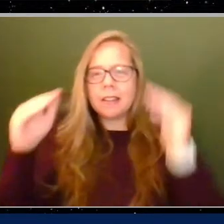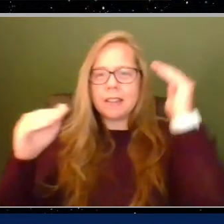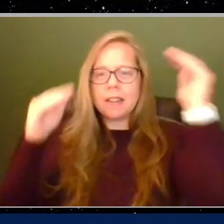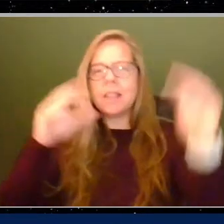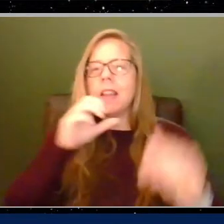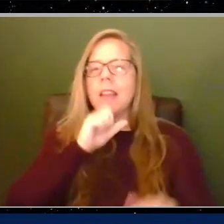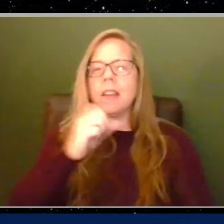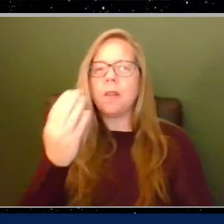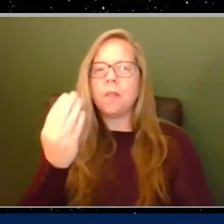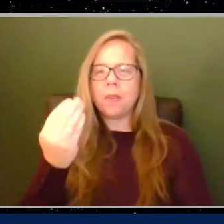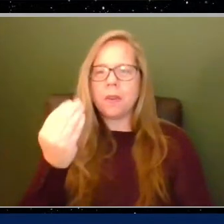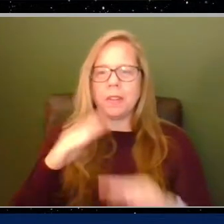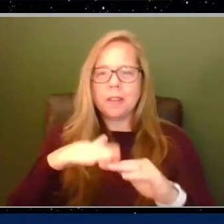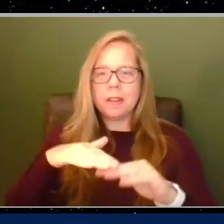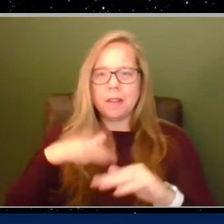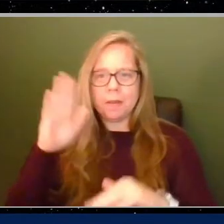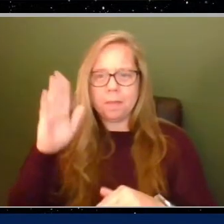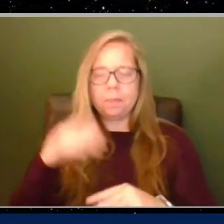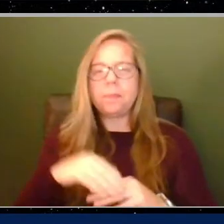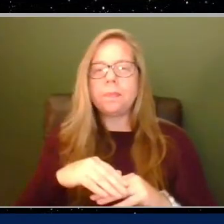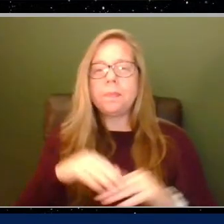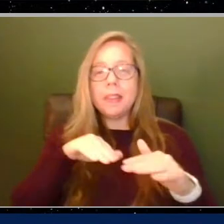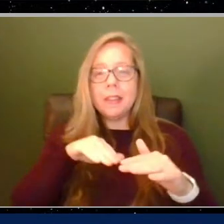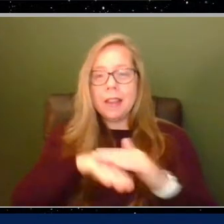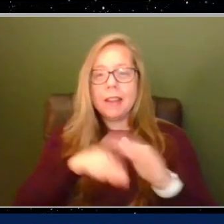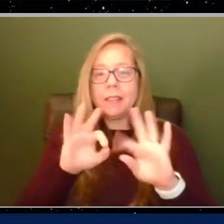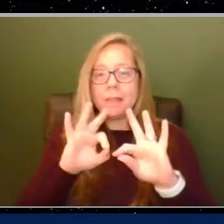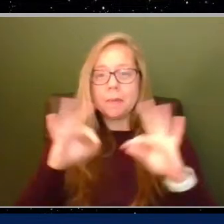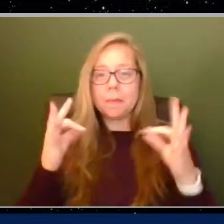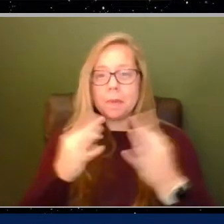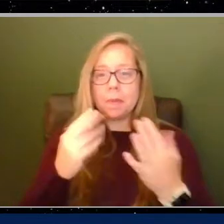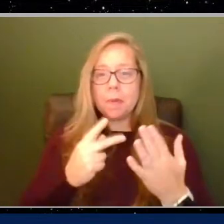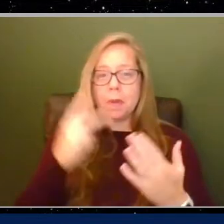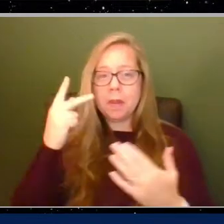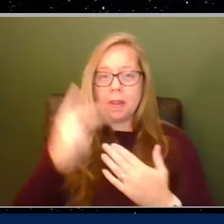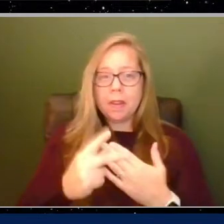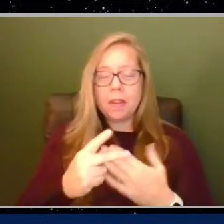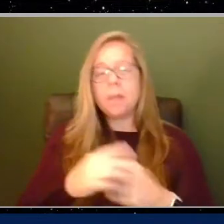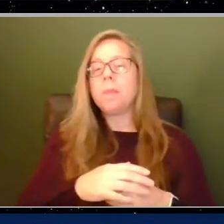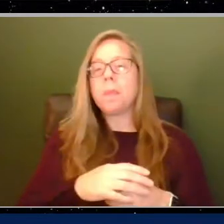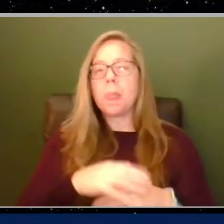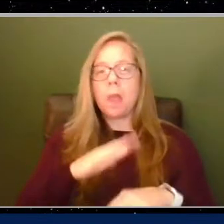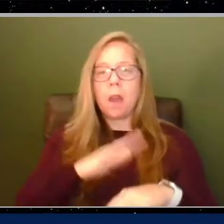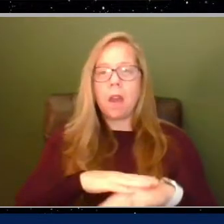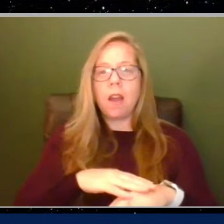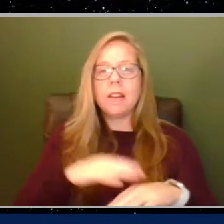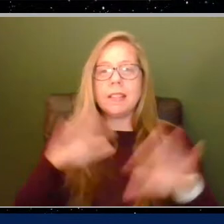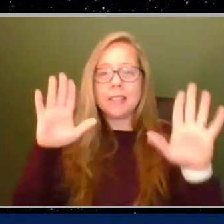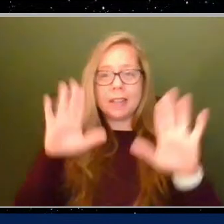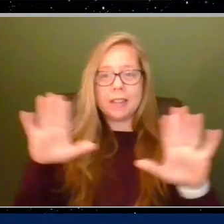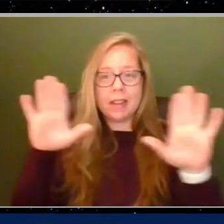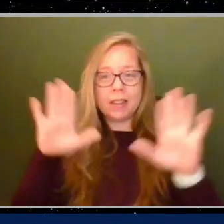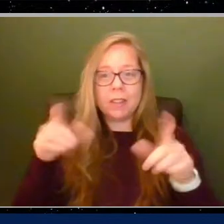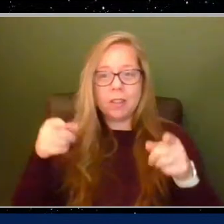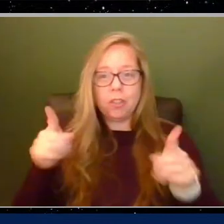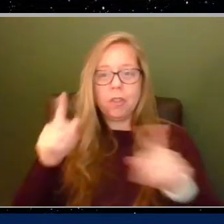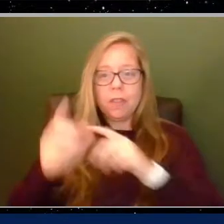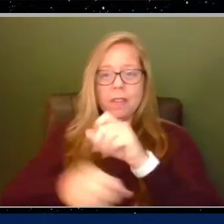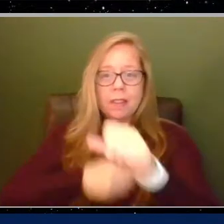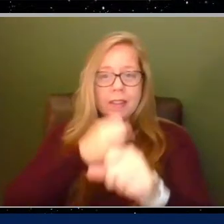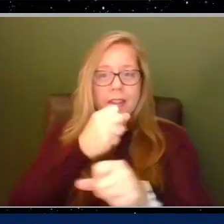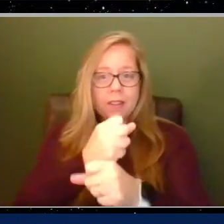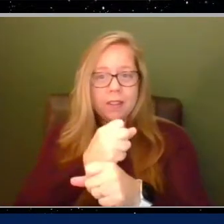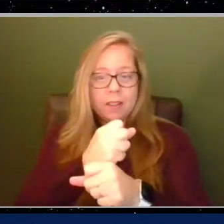plus. Our Access Family programs are on select Sundays a year, and they are